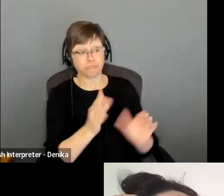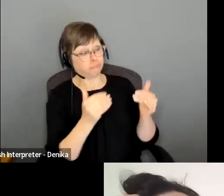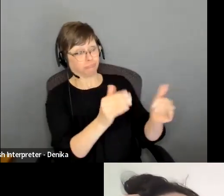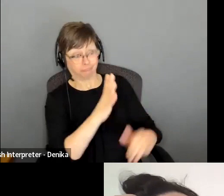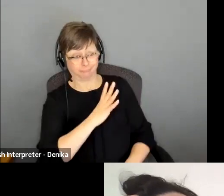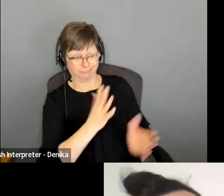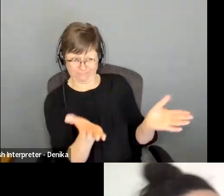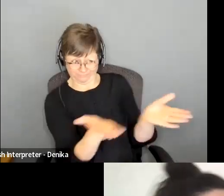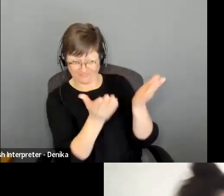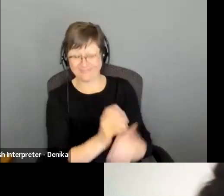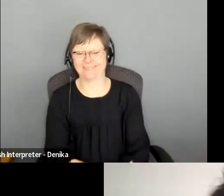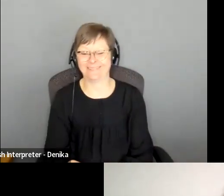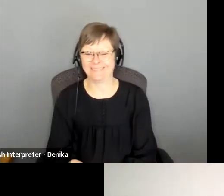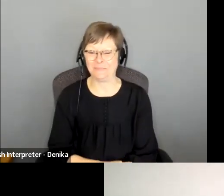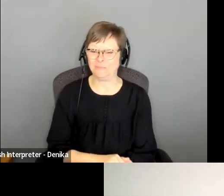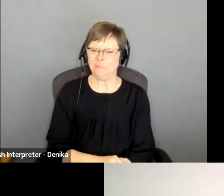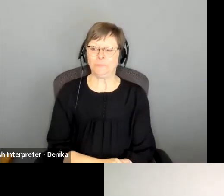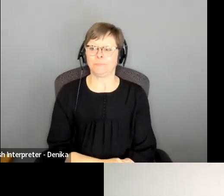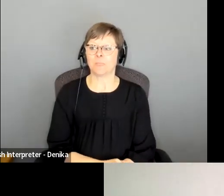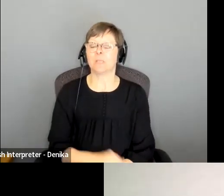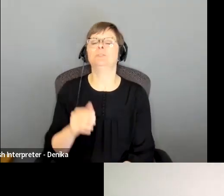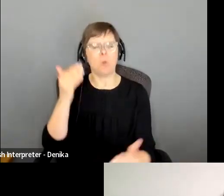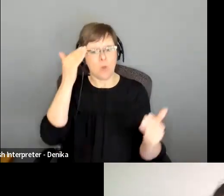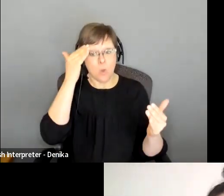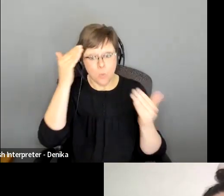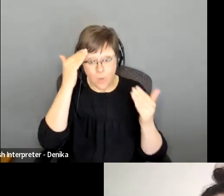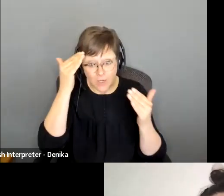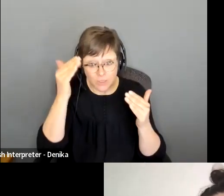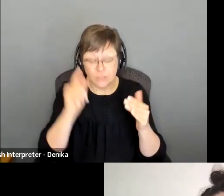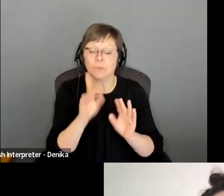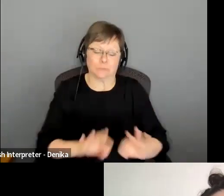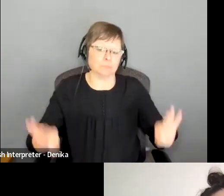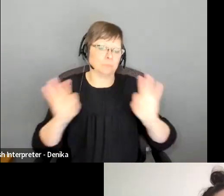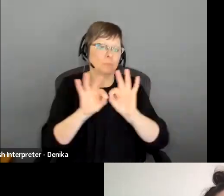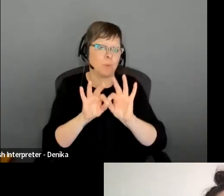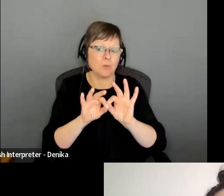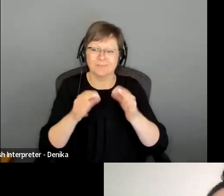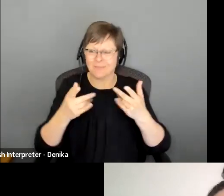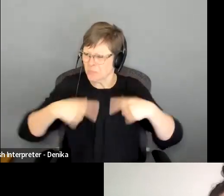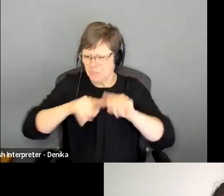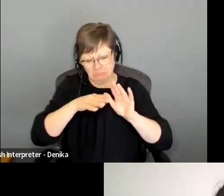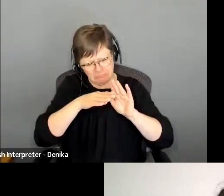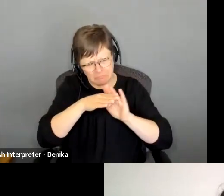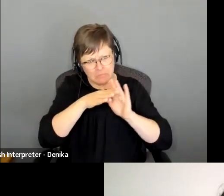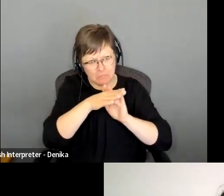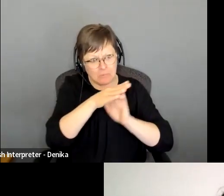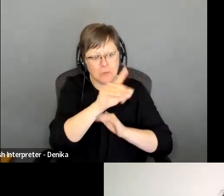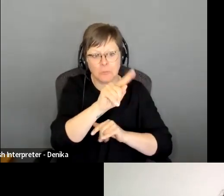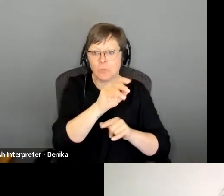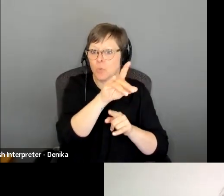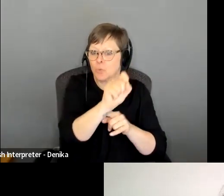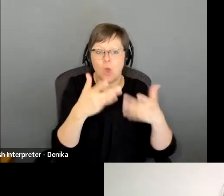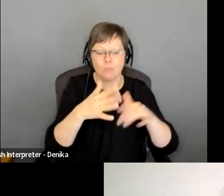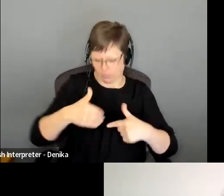Great. So the awareness piece is, as you can see, we've already started to develop a lot of tools, a lot of practices